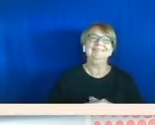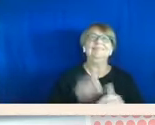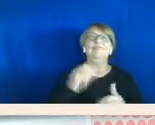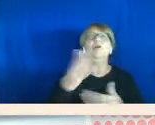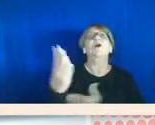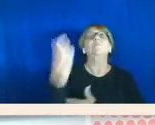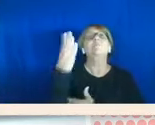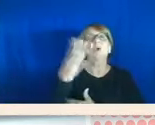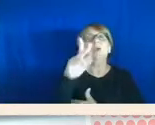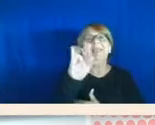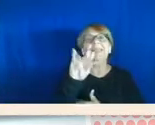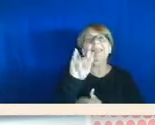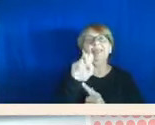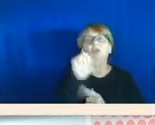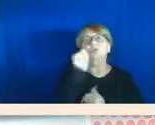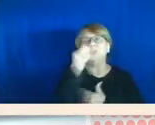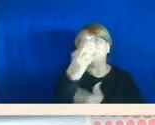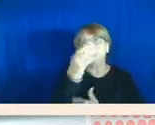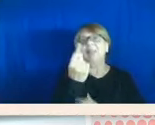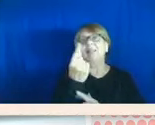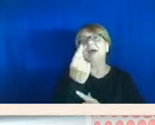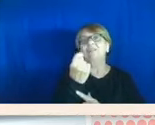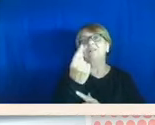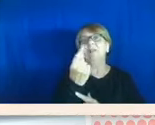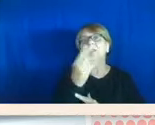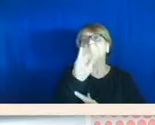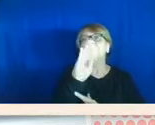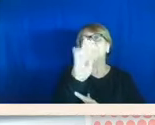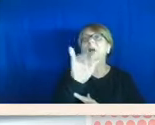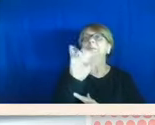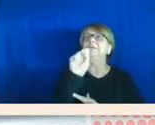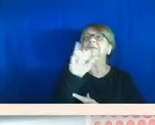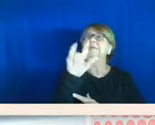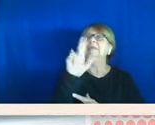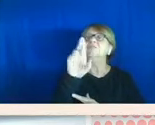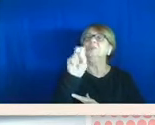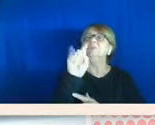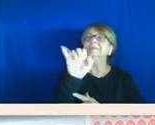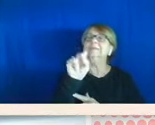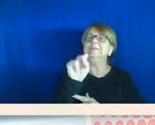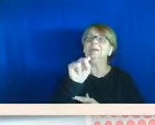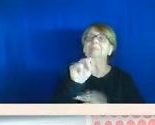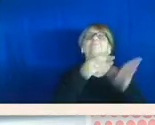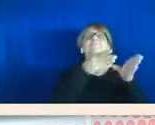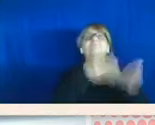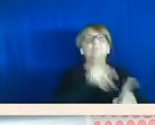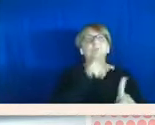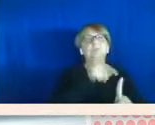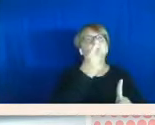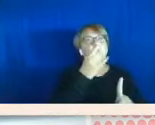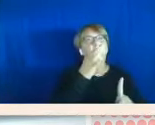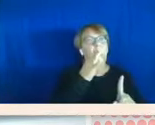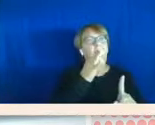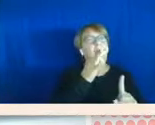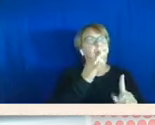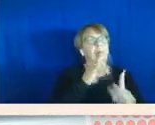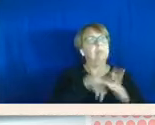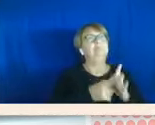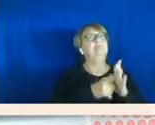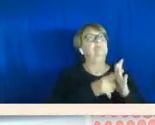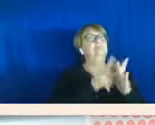Tomorrow morning at 11 o'clock, we're going to have Bobby Silverstein. He's someone who is one of the architects of the American with Disabilities Act.